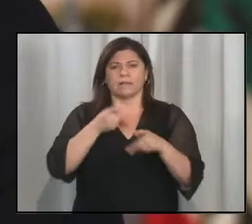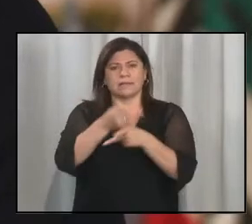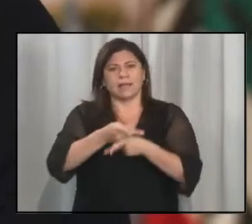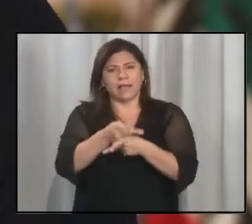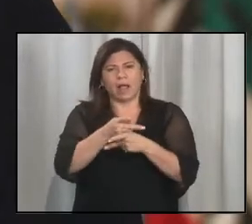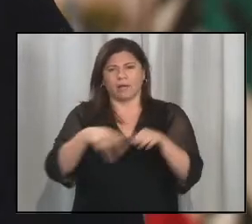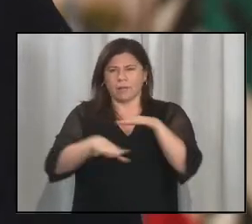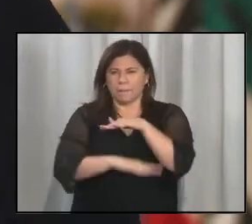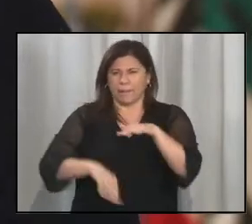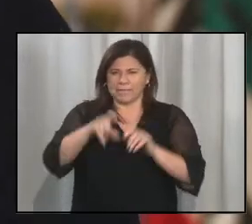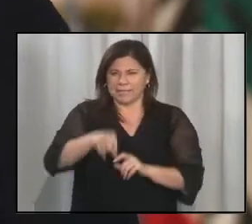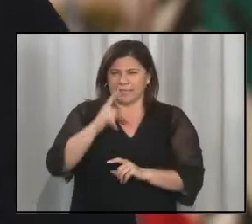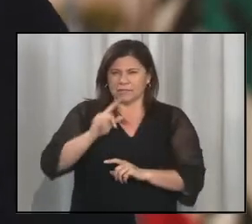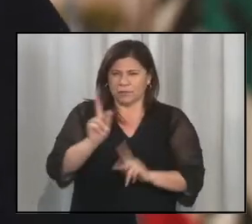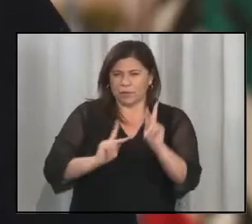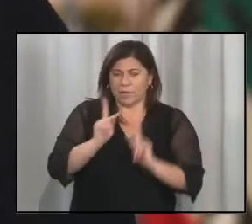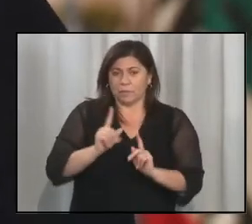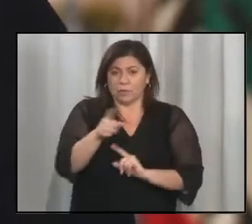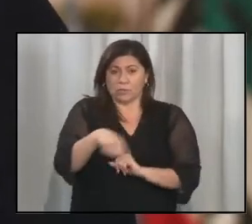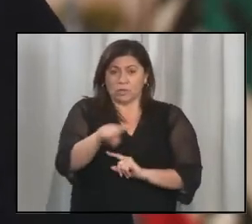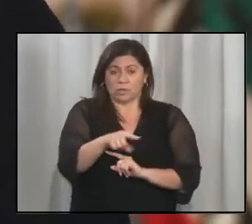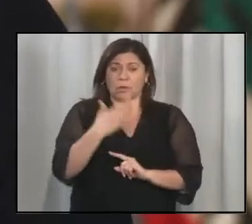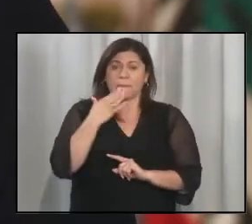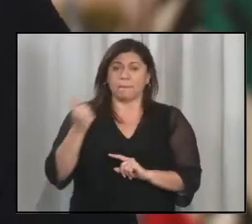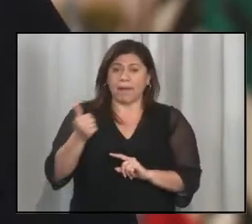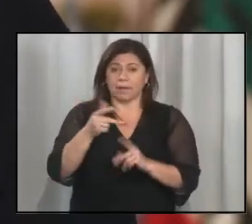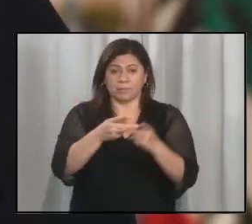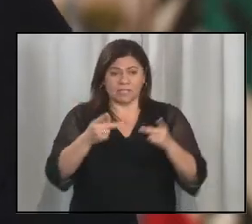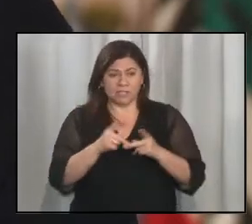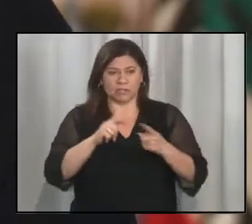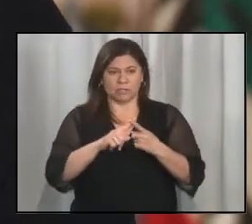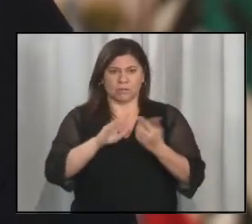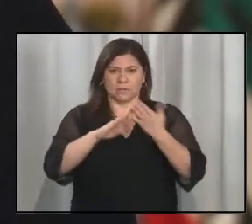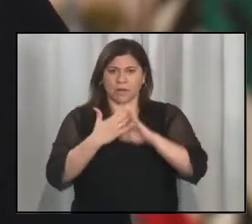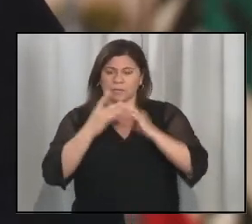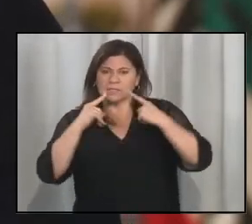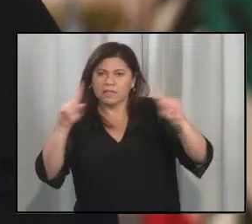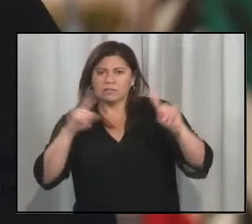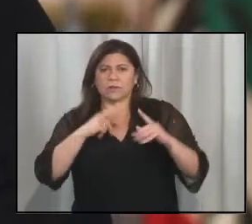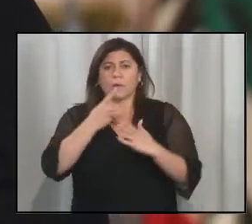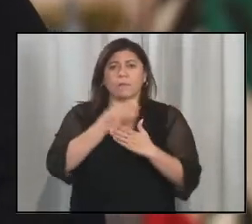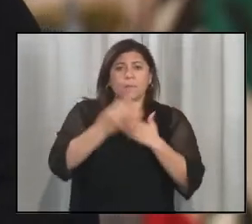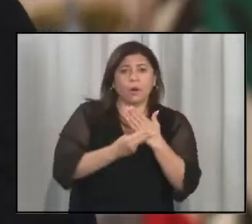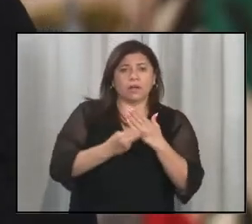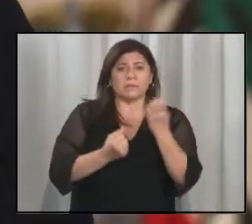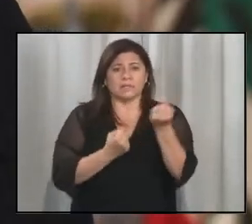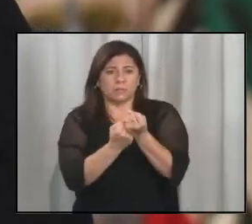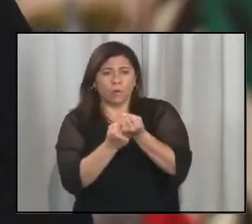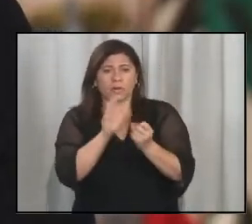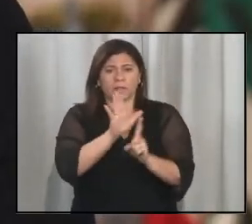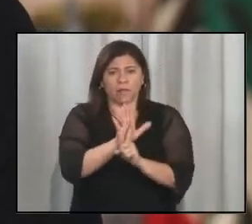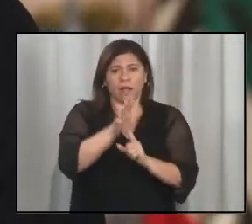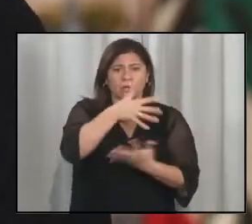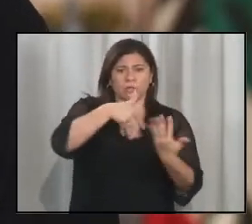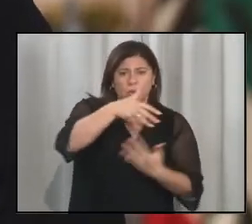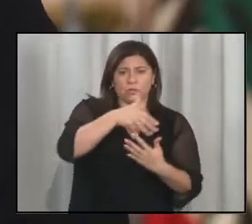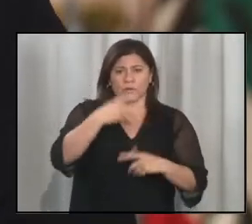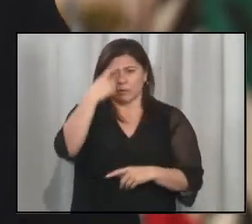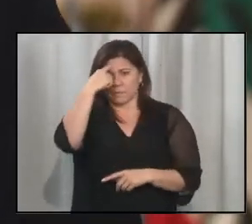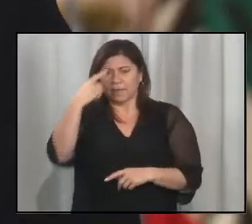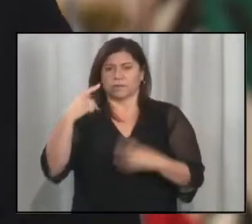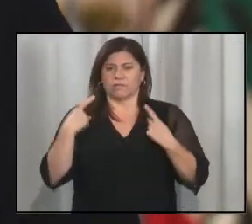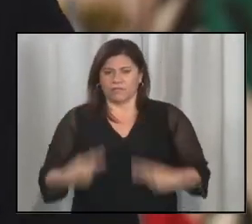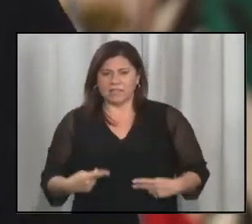basic needs of people so that they are better positioned to be successful in programs that support their social, mental, and physical